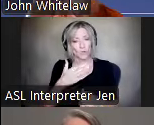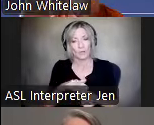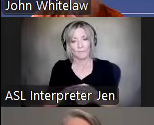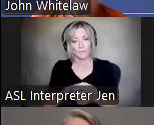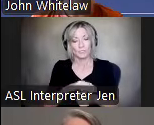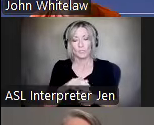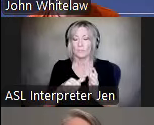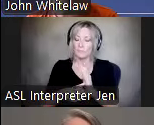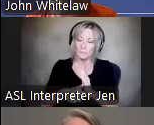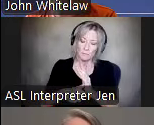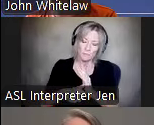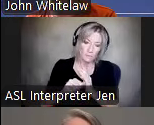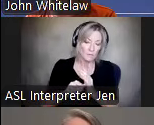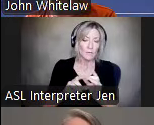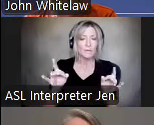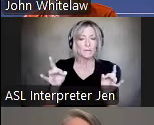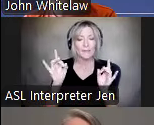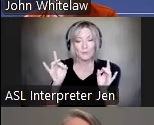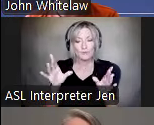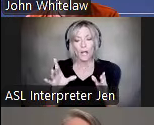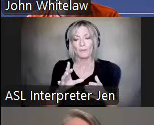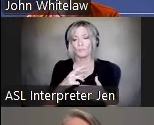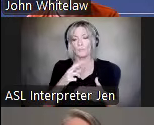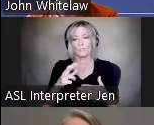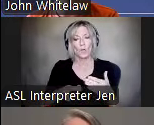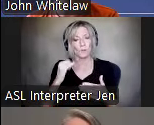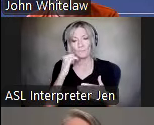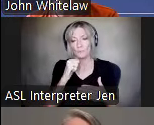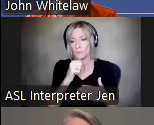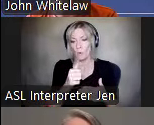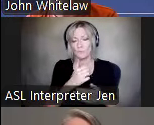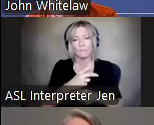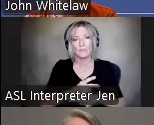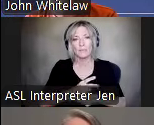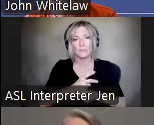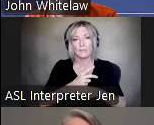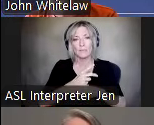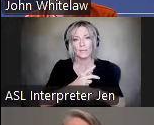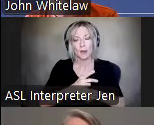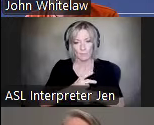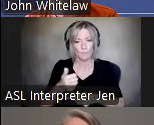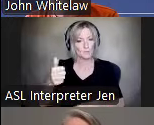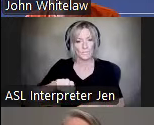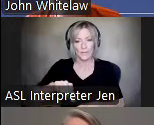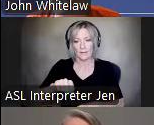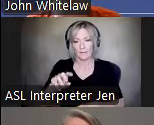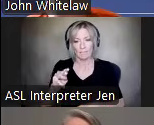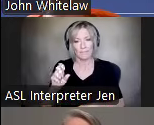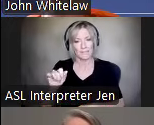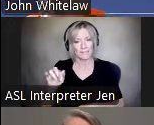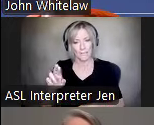the catastrophic consequences of getting it wrong, you just need to be really careful about declining Medicare. I